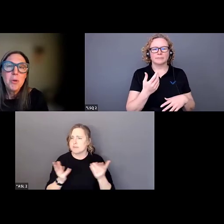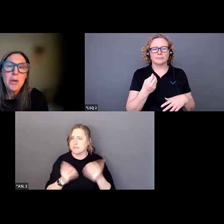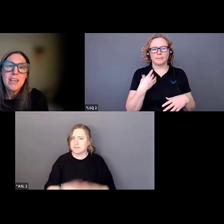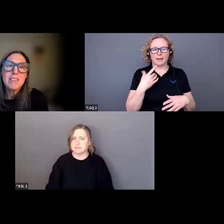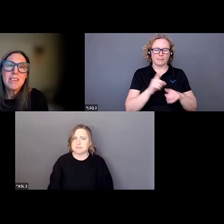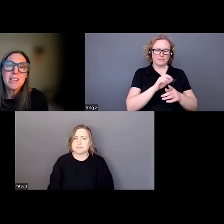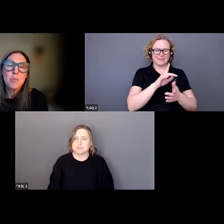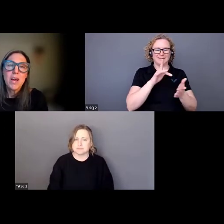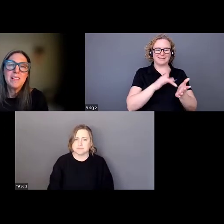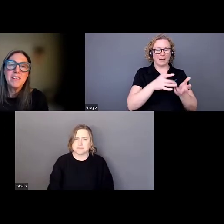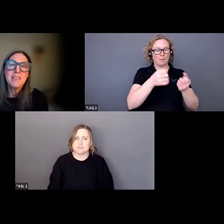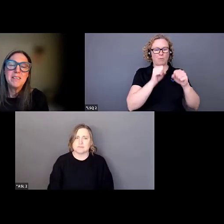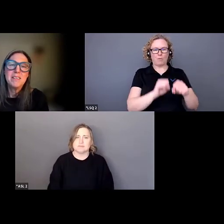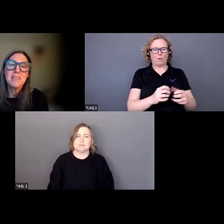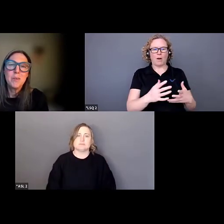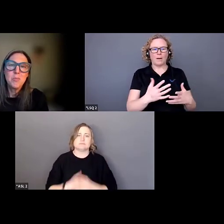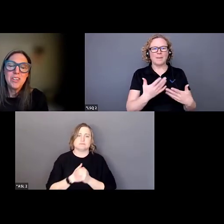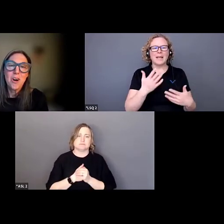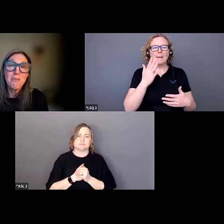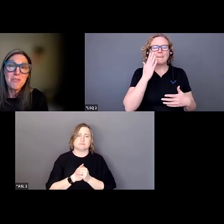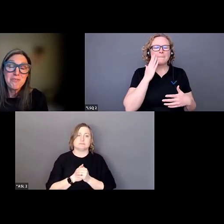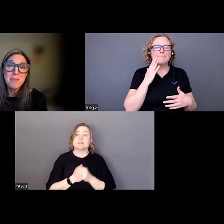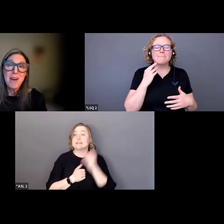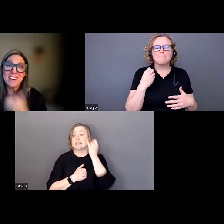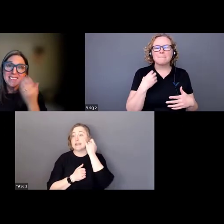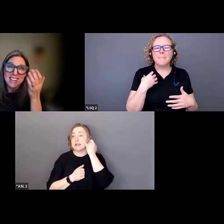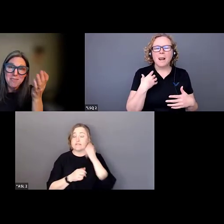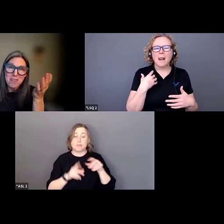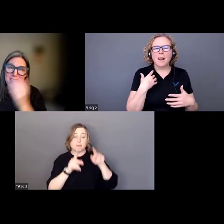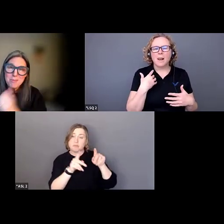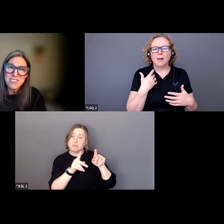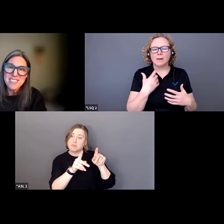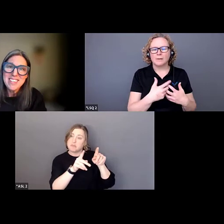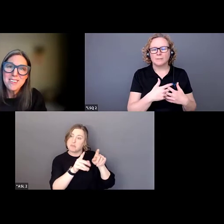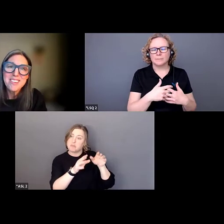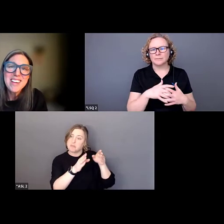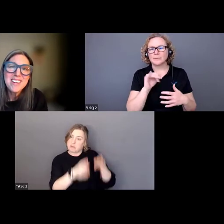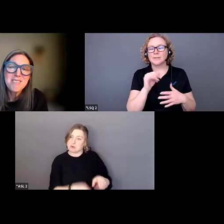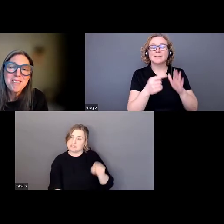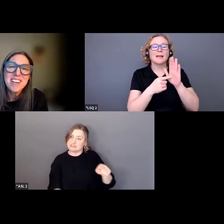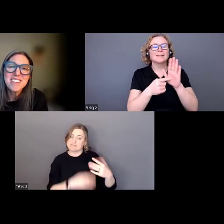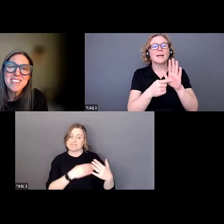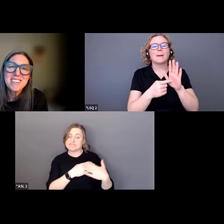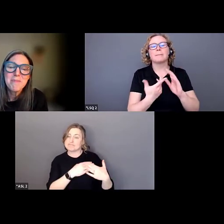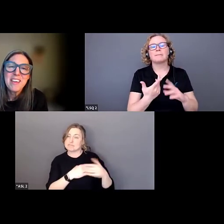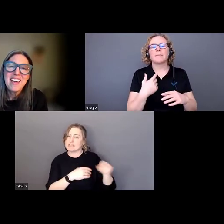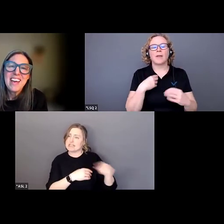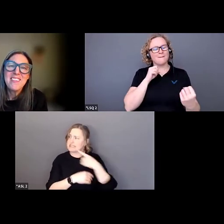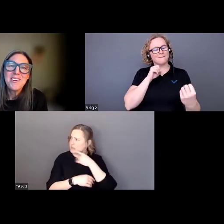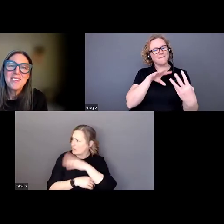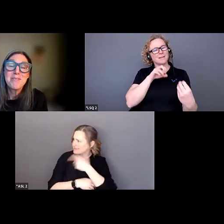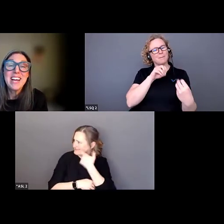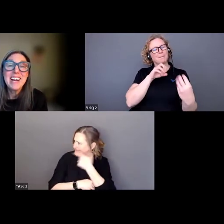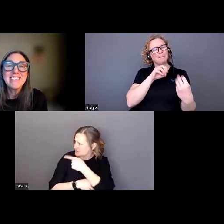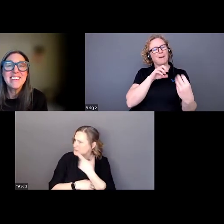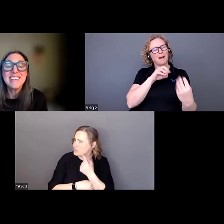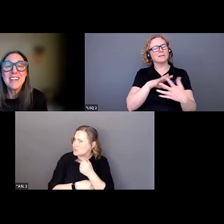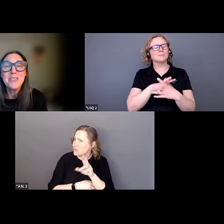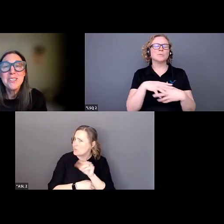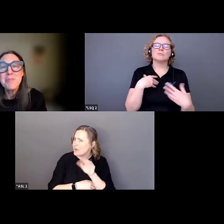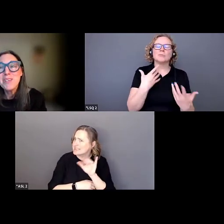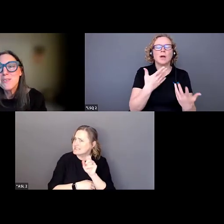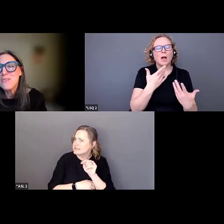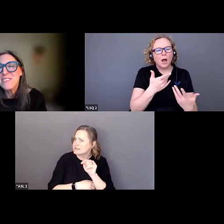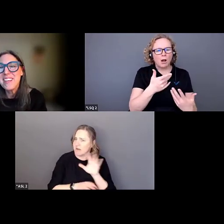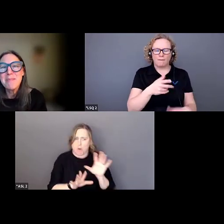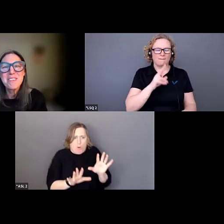One of the common ways is when someone offers feedback that what someone just did or said was racist. And there is a reaction that